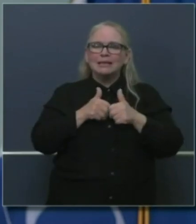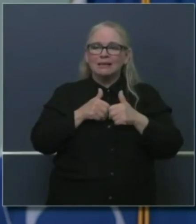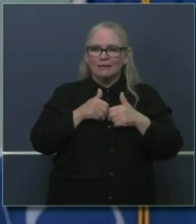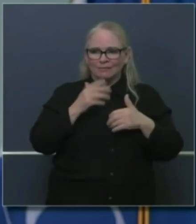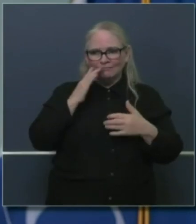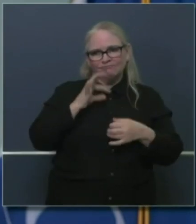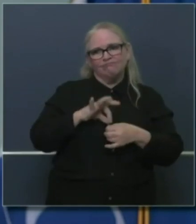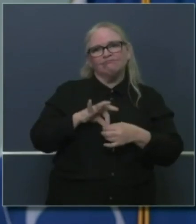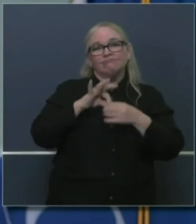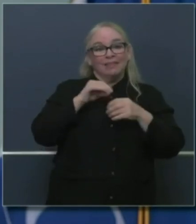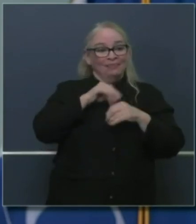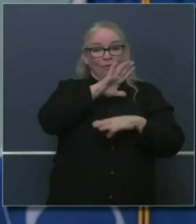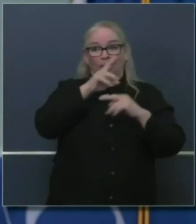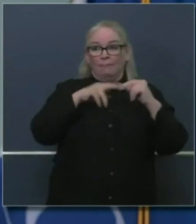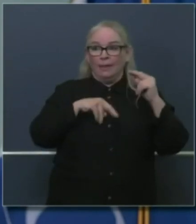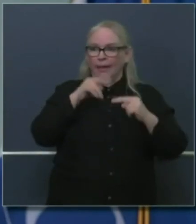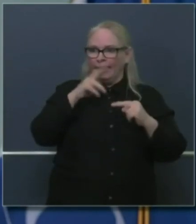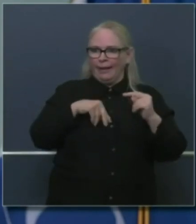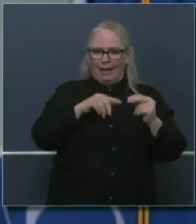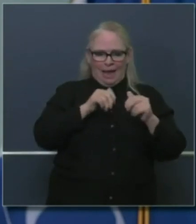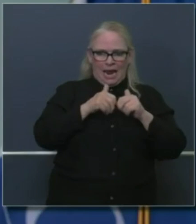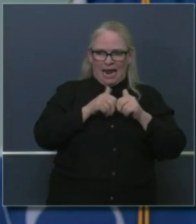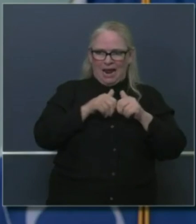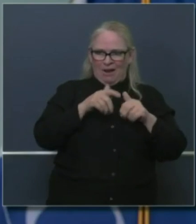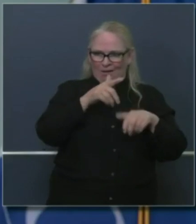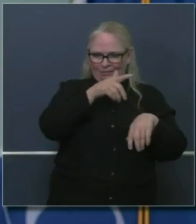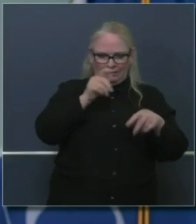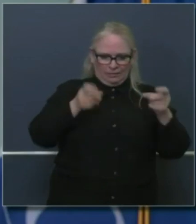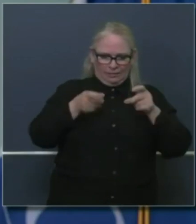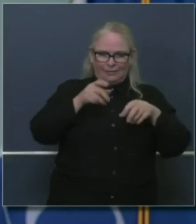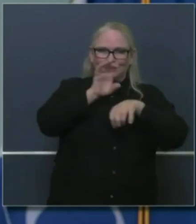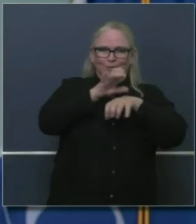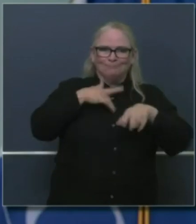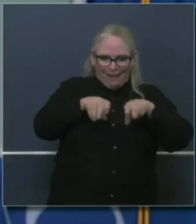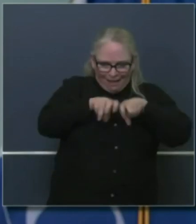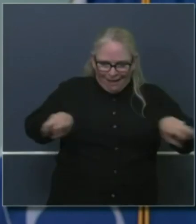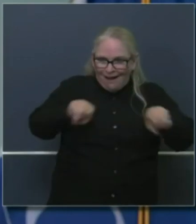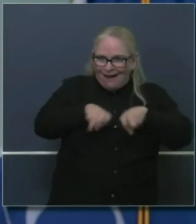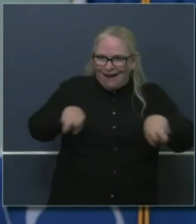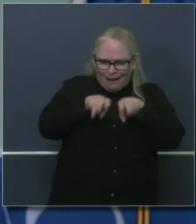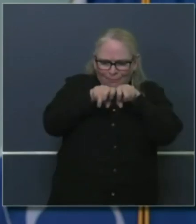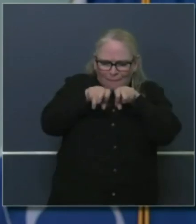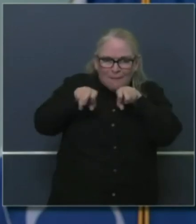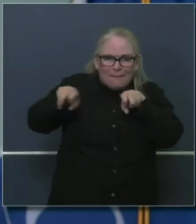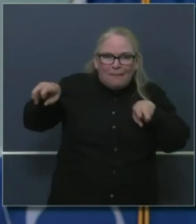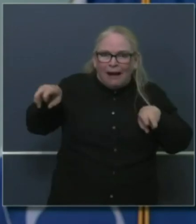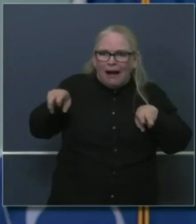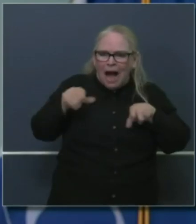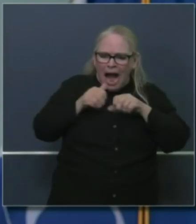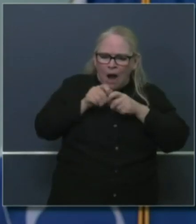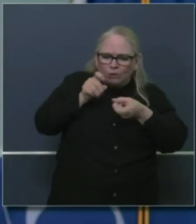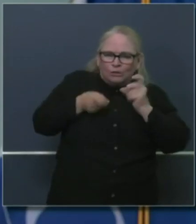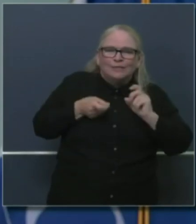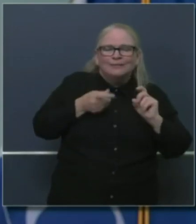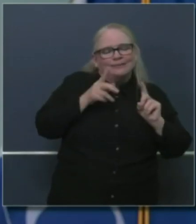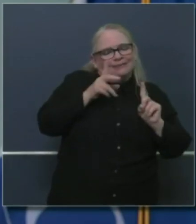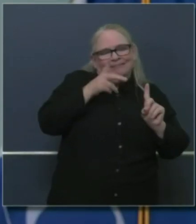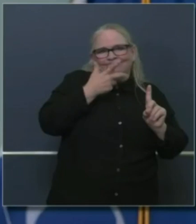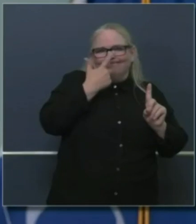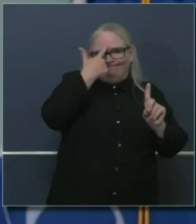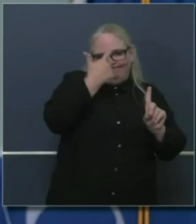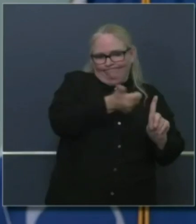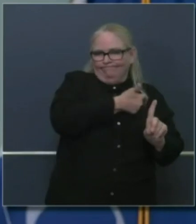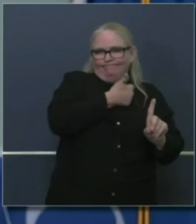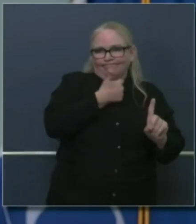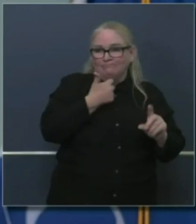own facilities that may make some further accommodations in that space happen earlier. So again, none of this is etched in stone.